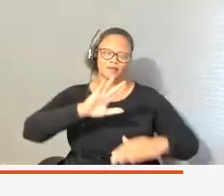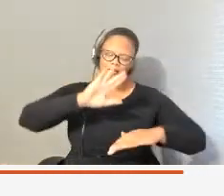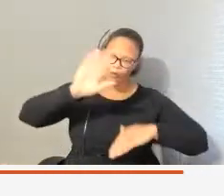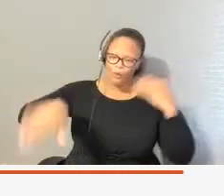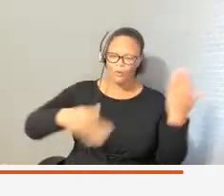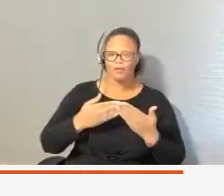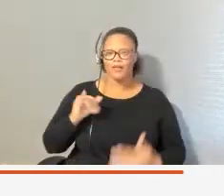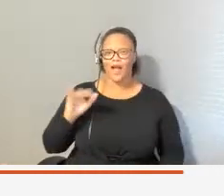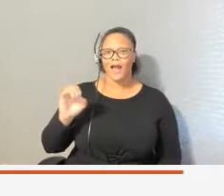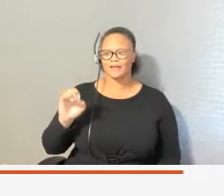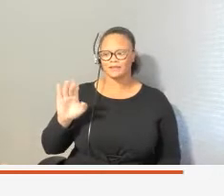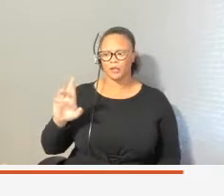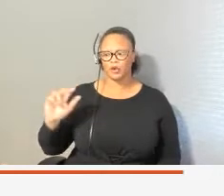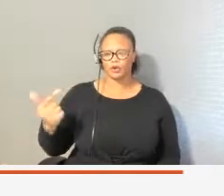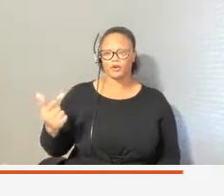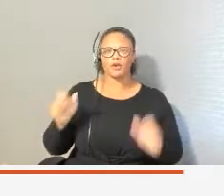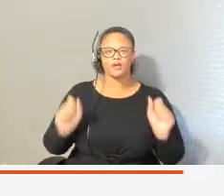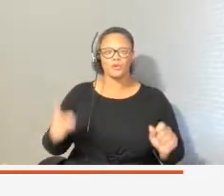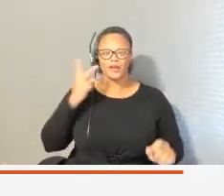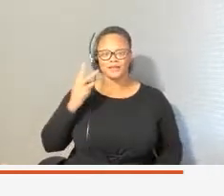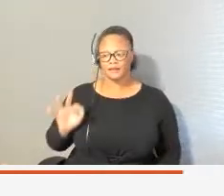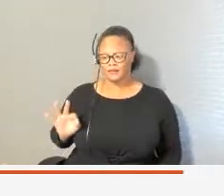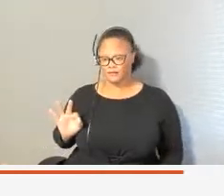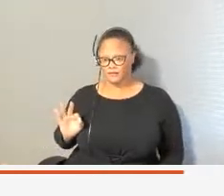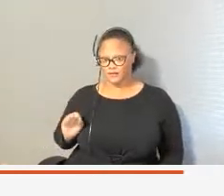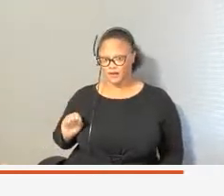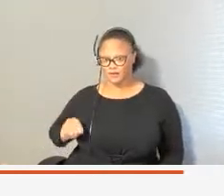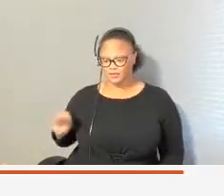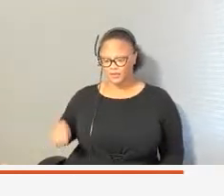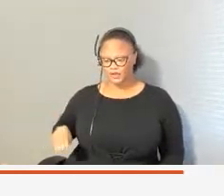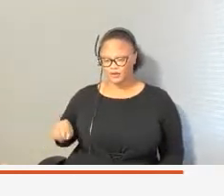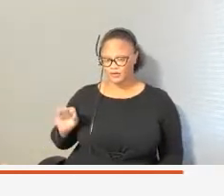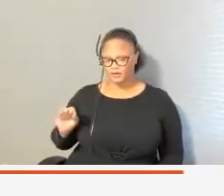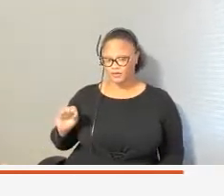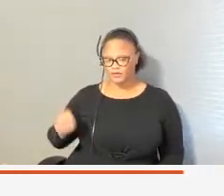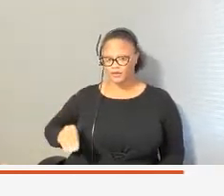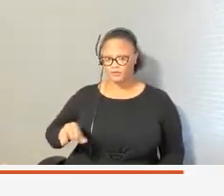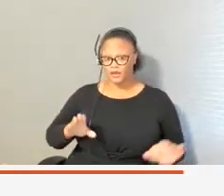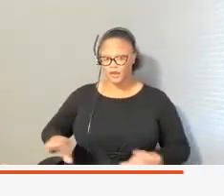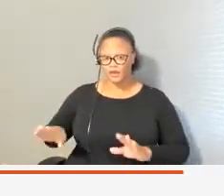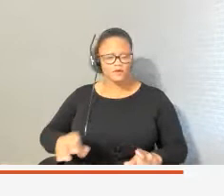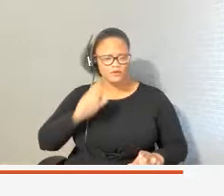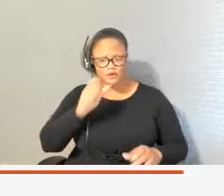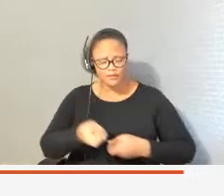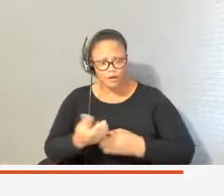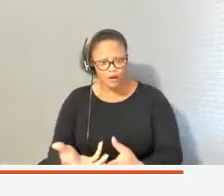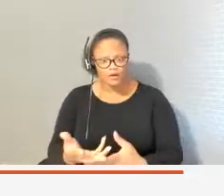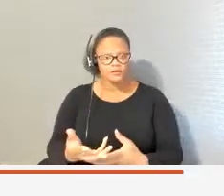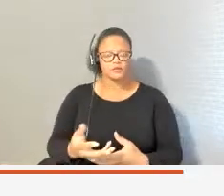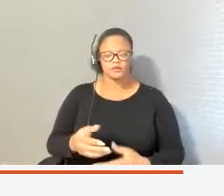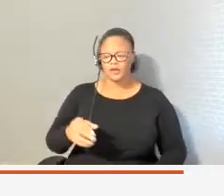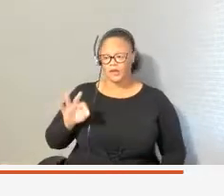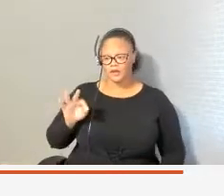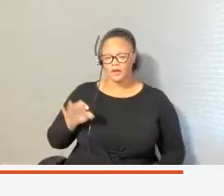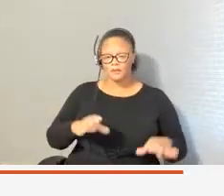iceberg. And you see that 9%, those behaviors is not the cause. Those behaviors is a